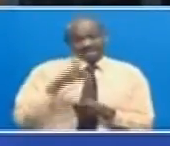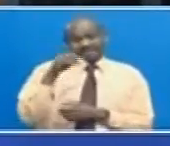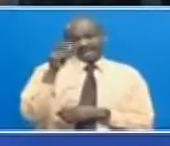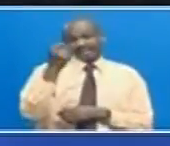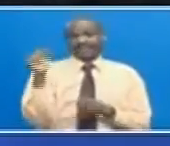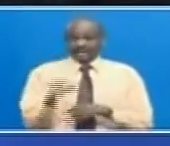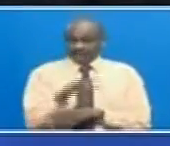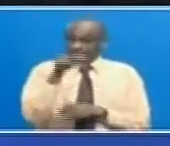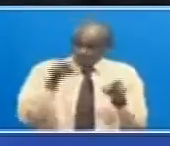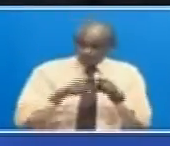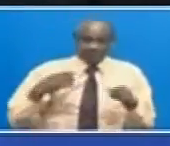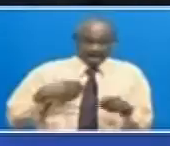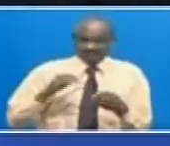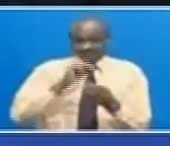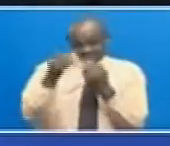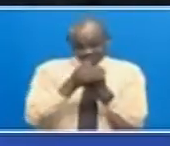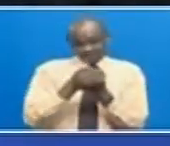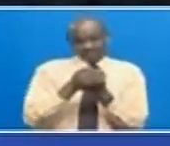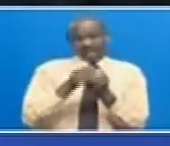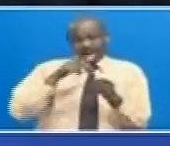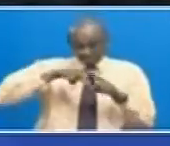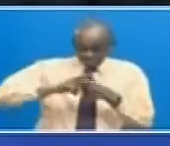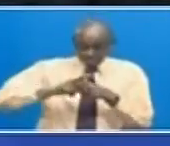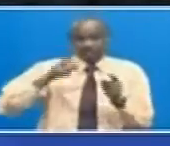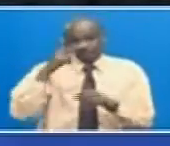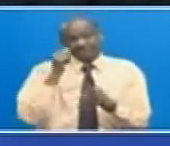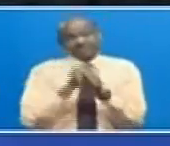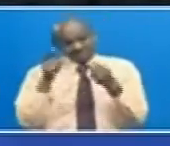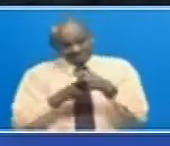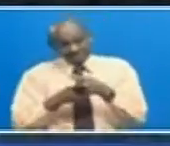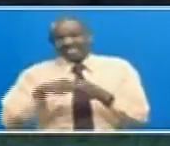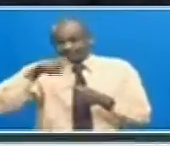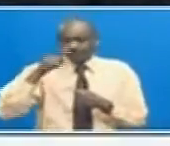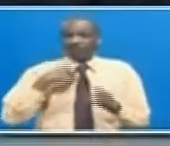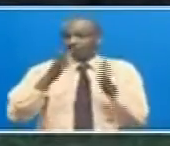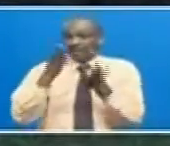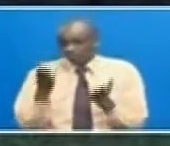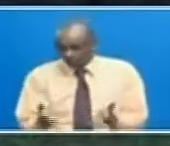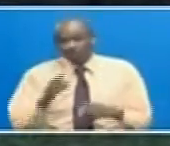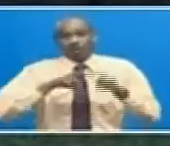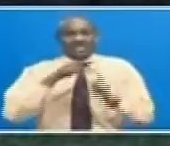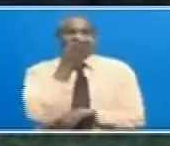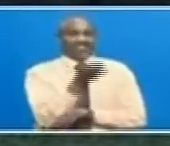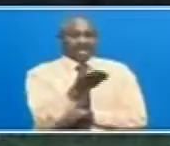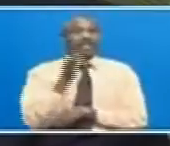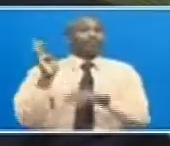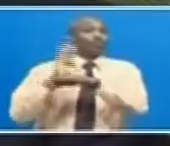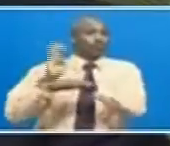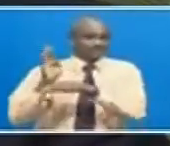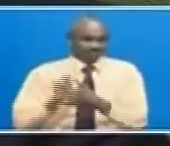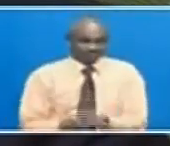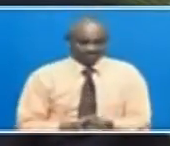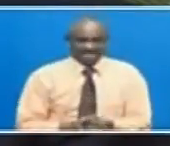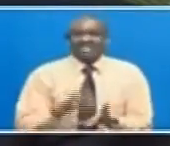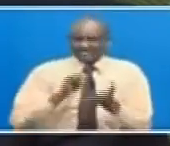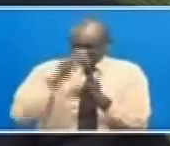will also commence refurbishment in 2016, and the company has plans to construct a hotel in Burundi. This is